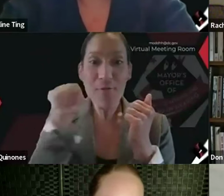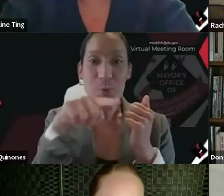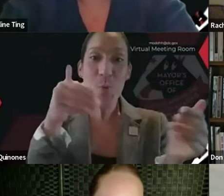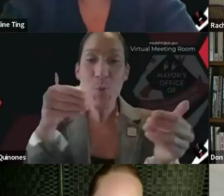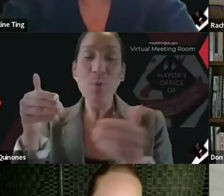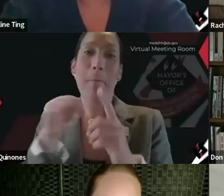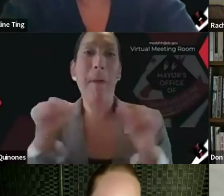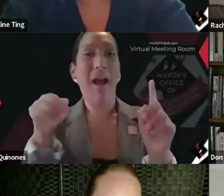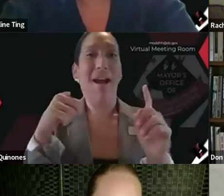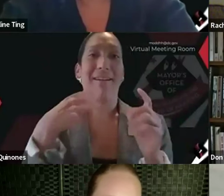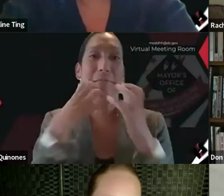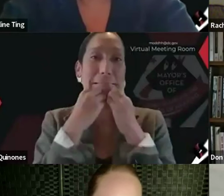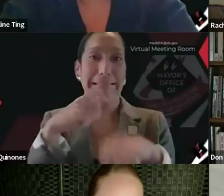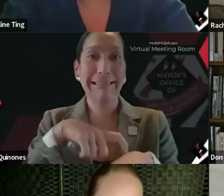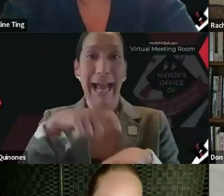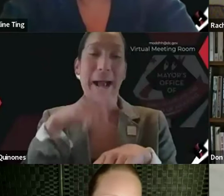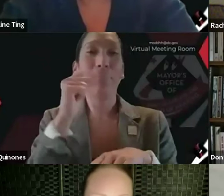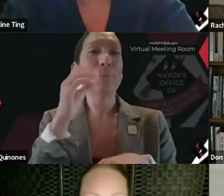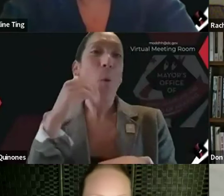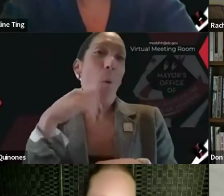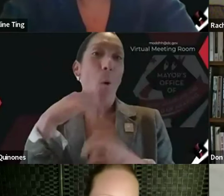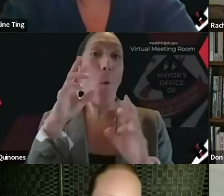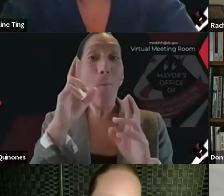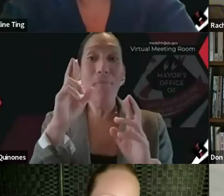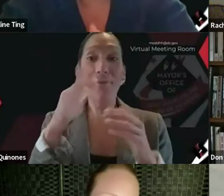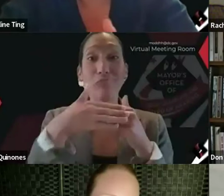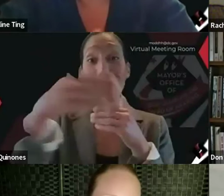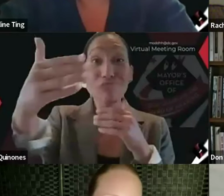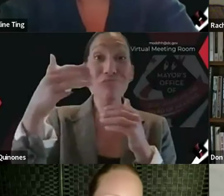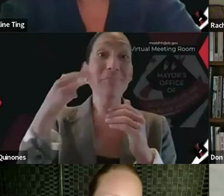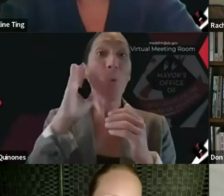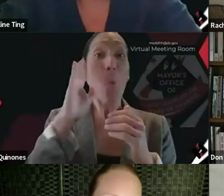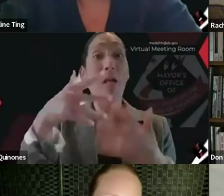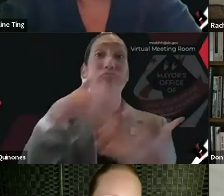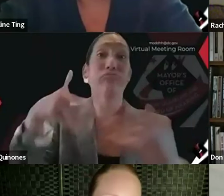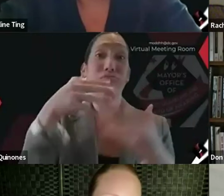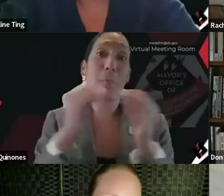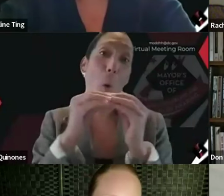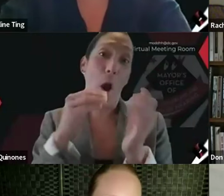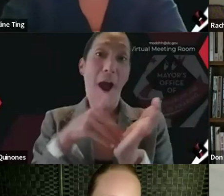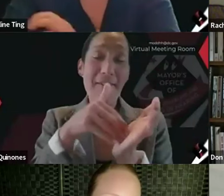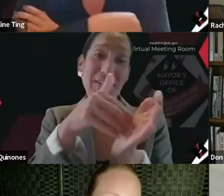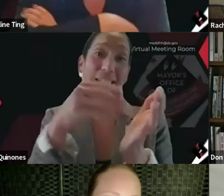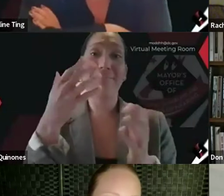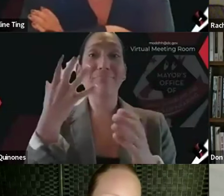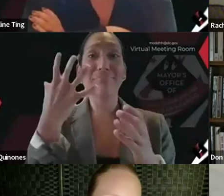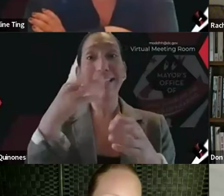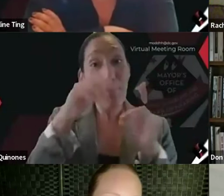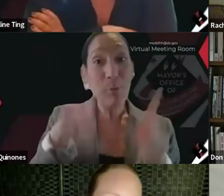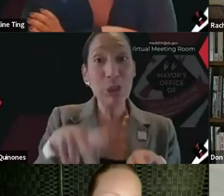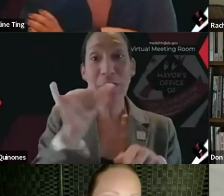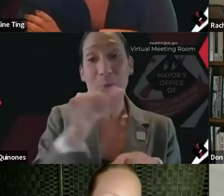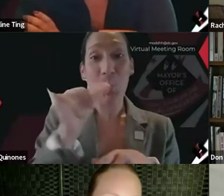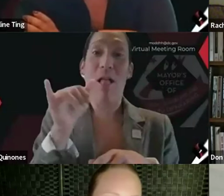to, I wish I could meet each one of you and introduce, but for time's sake, we're gonna go ahead and move forward. Hopefully we'll be able